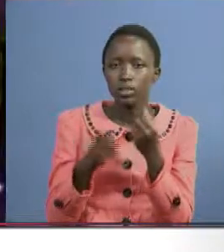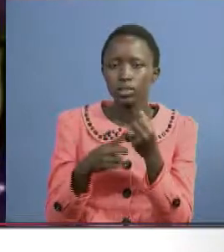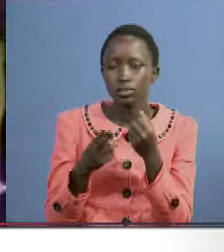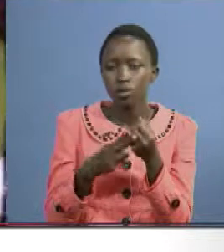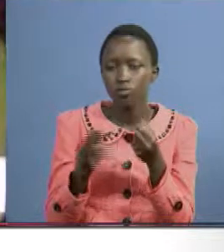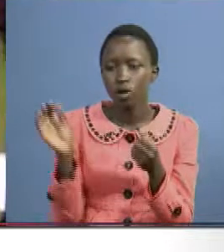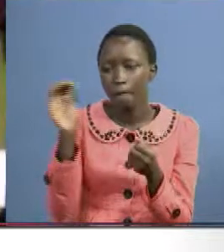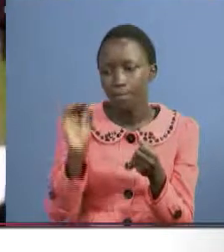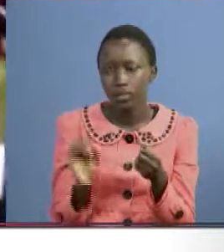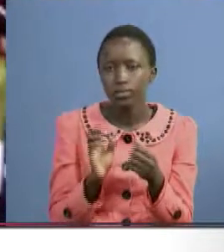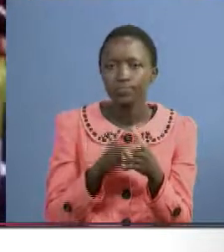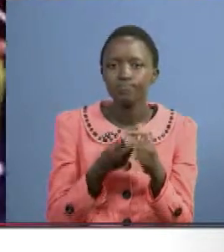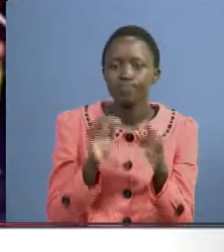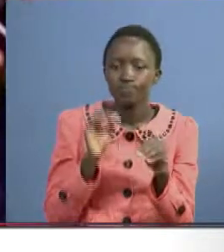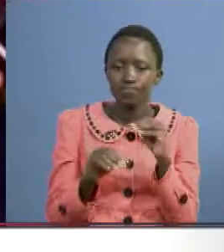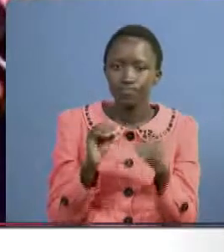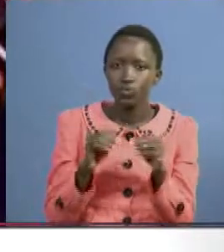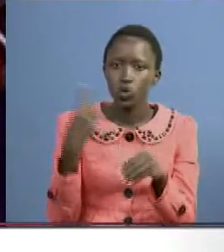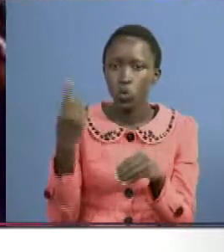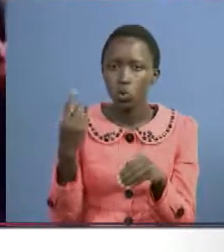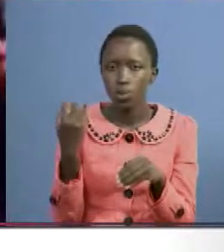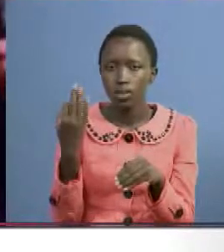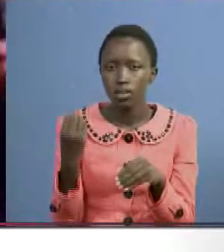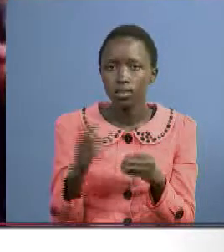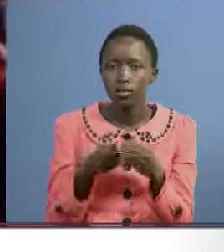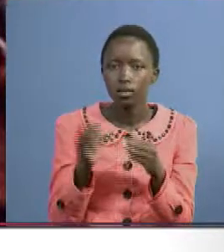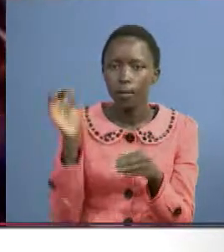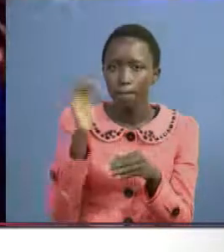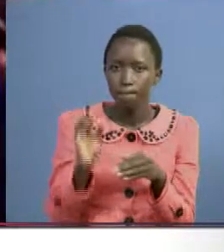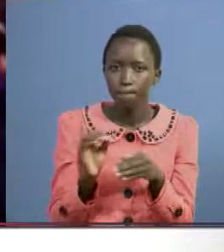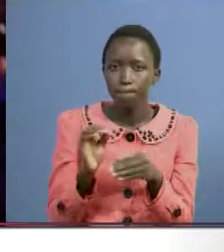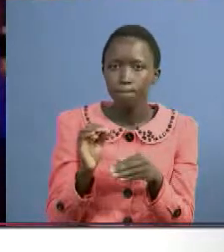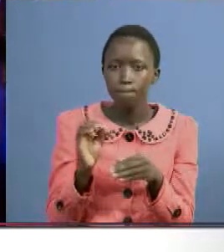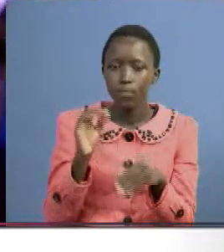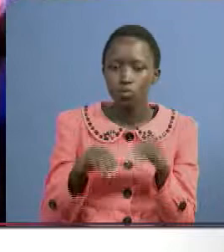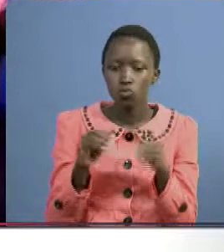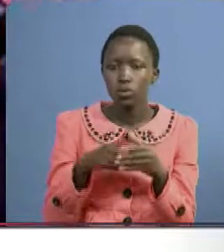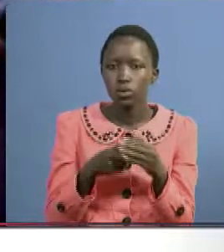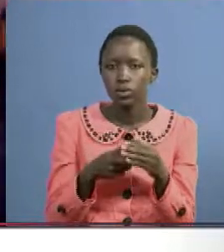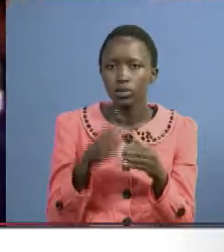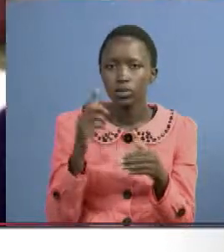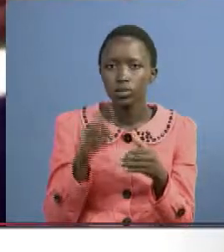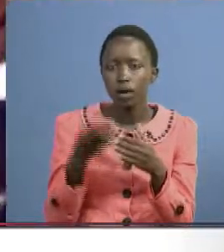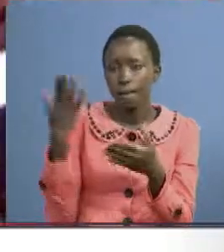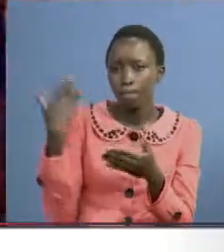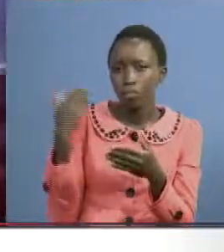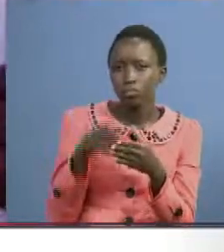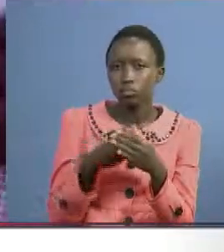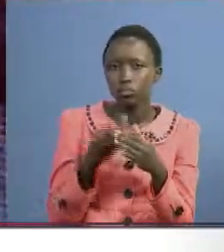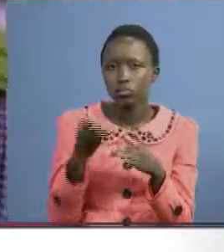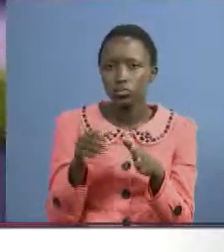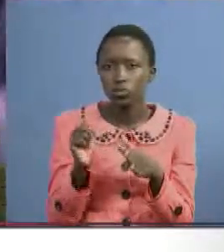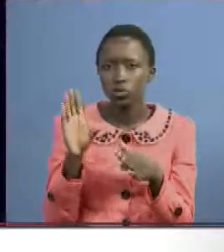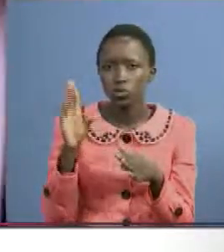72.67% of the total votes in an election with only 38% voter turnout. Edith was a former principal